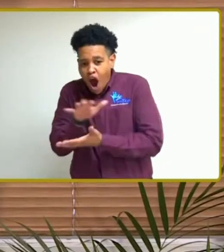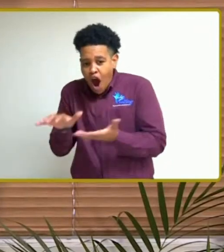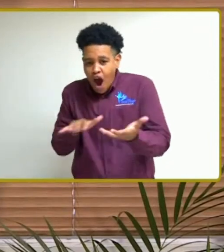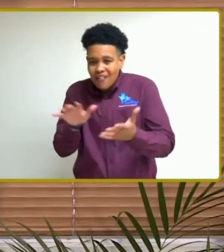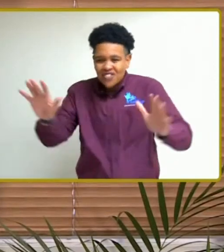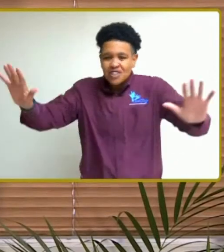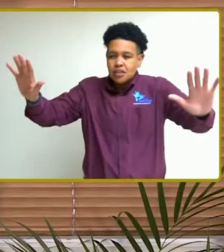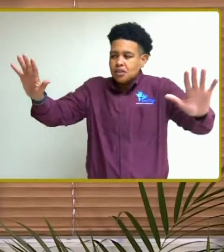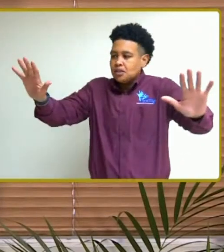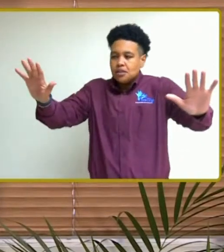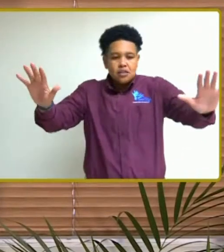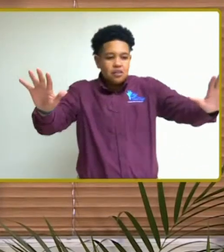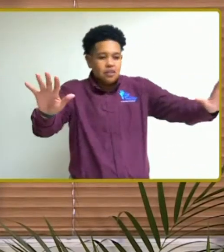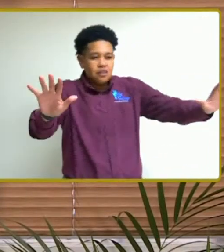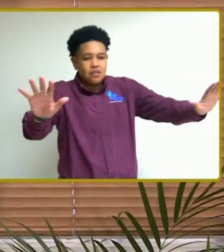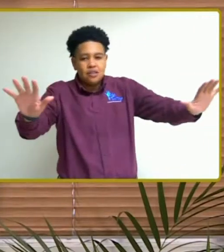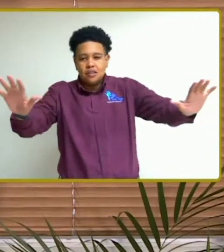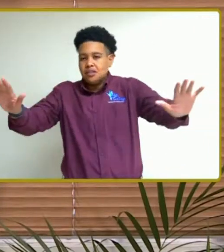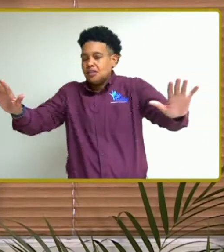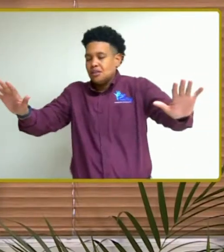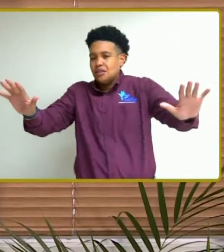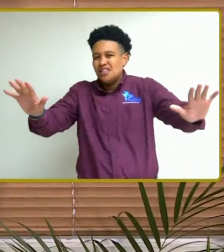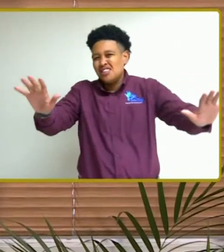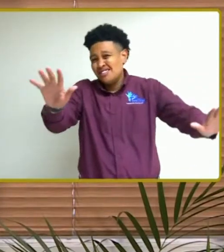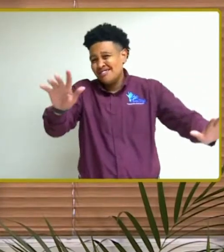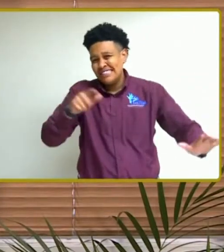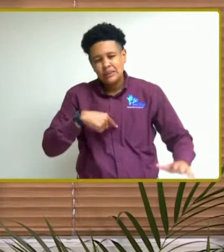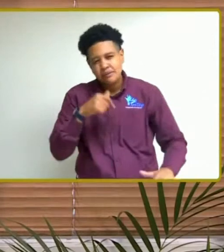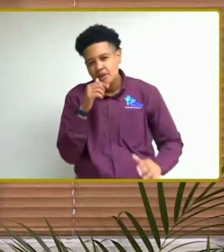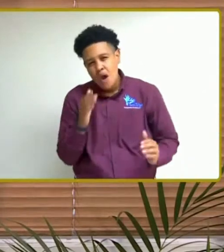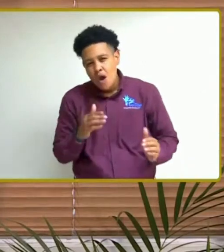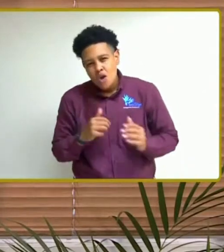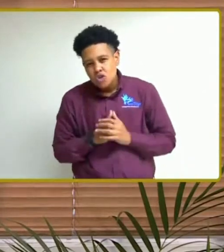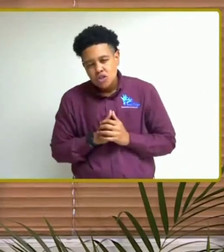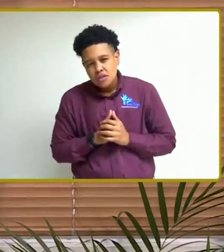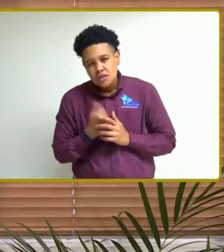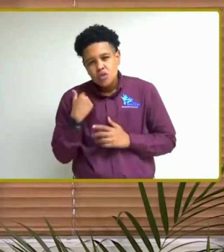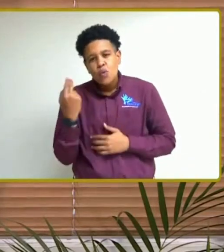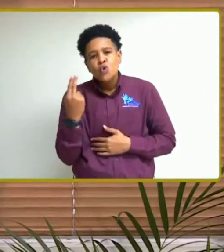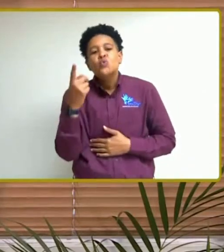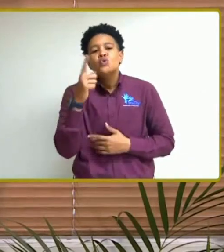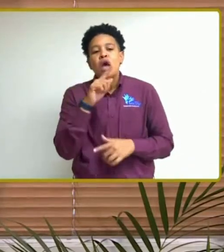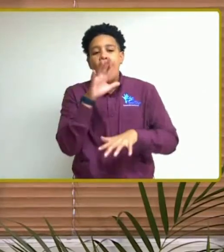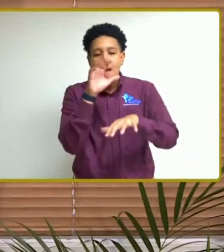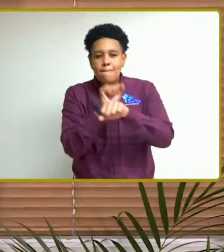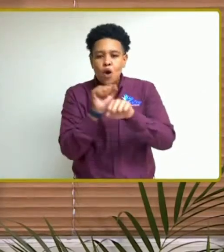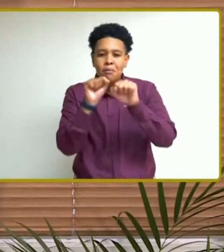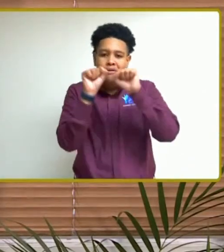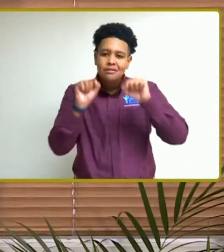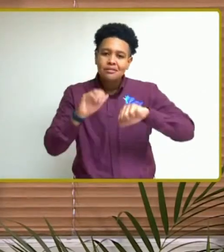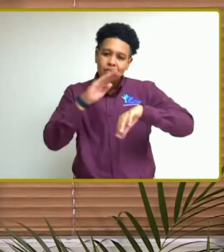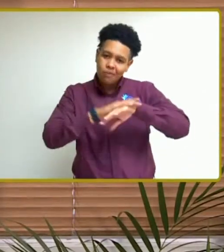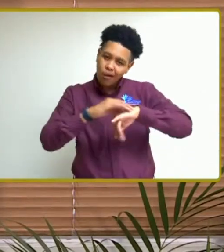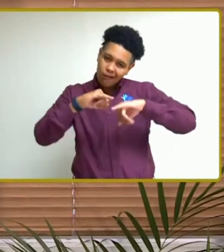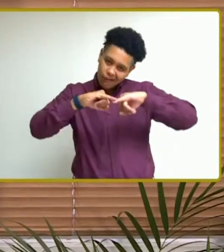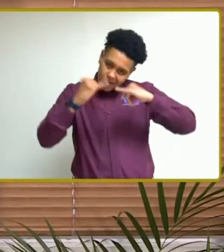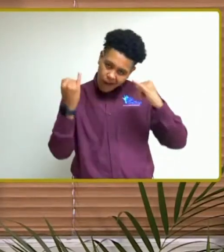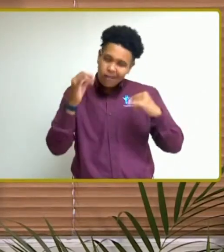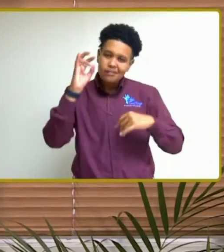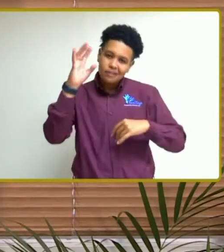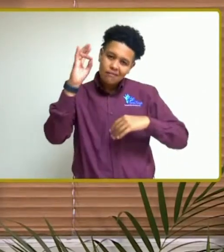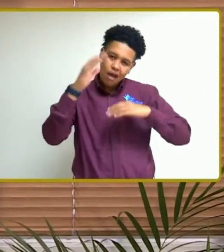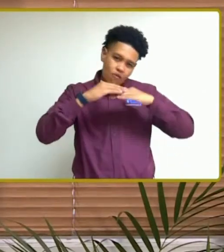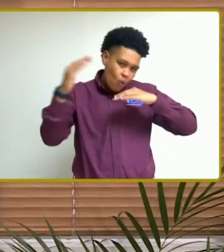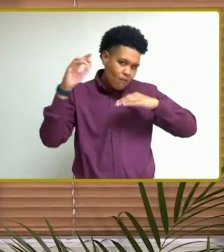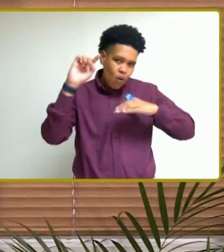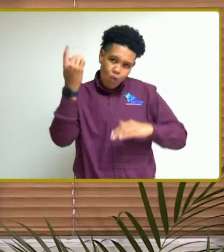and we would like to discourage it. And so we encourage you to use the appointment system and